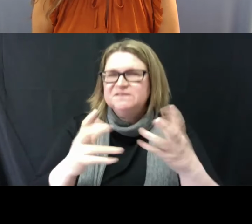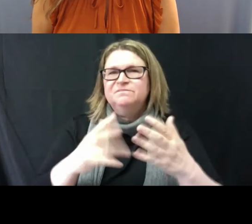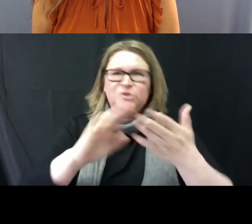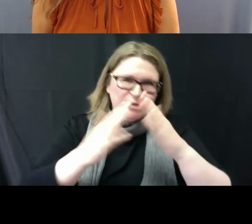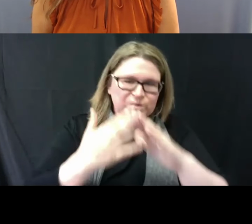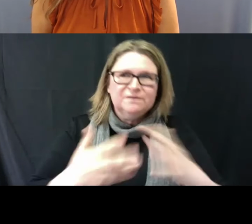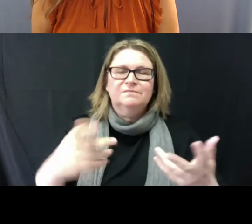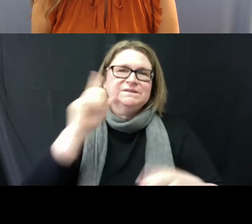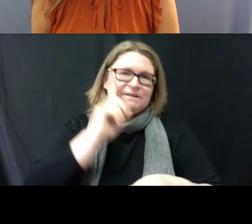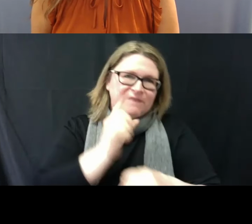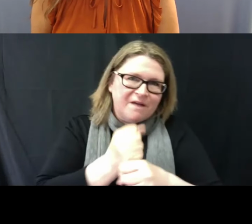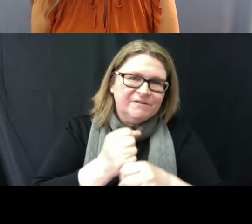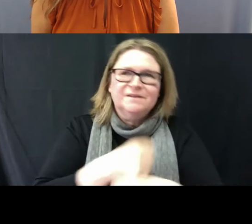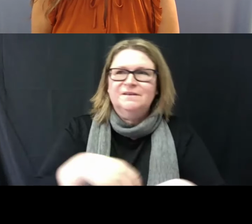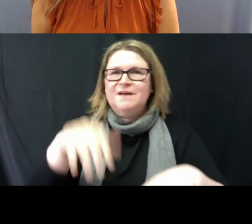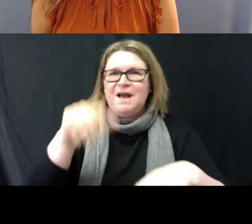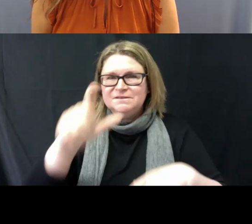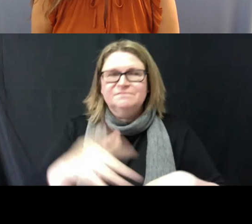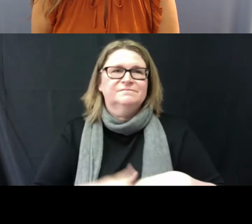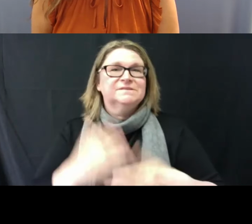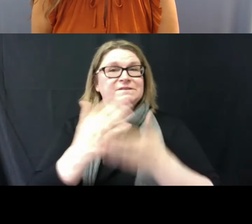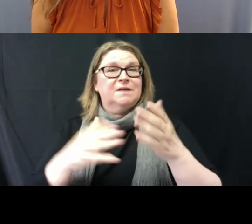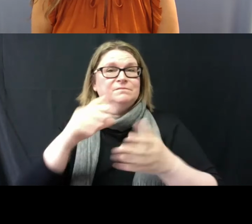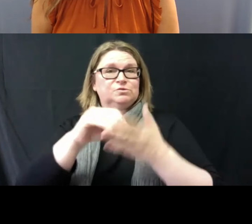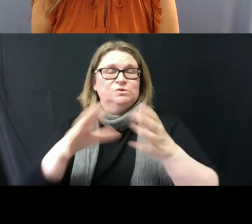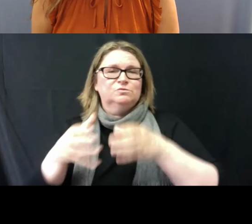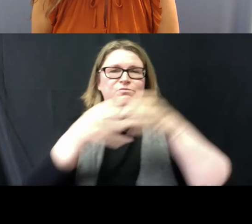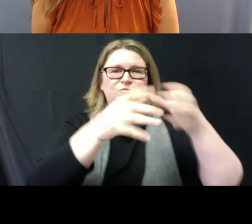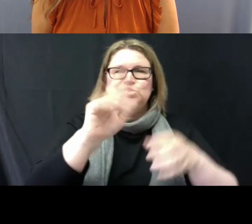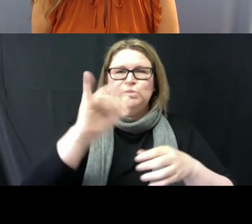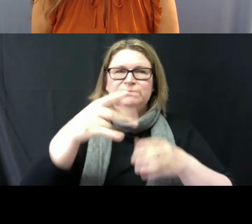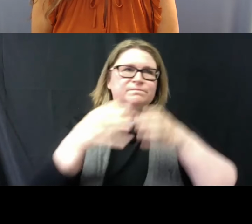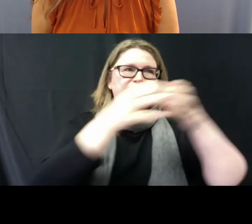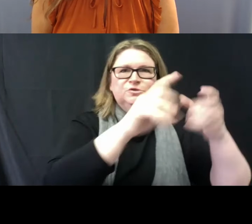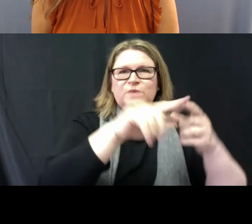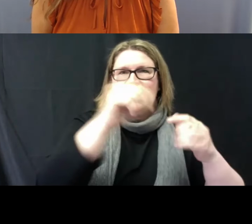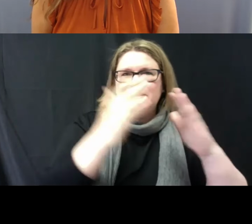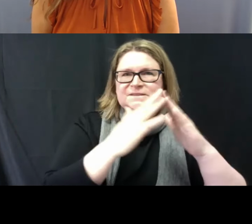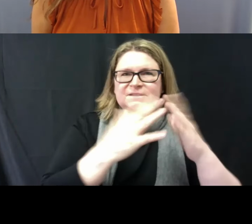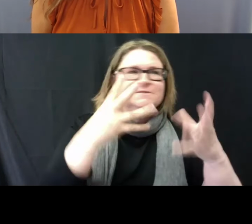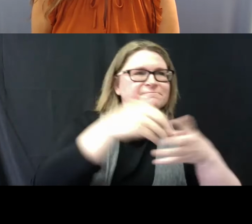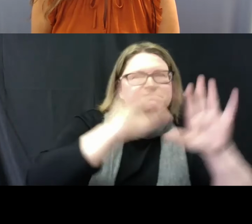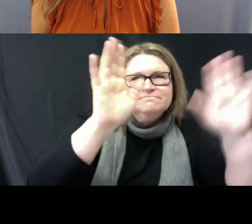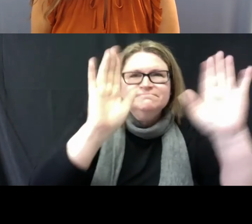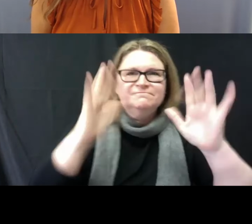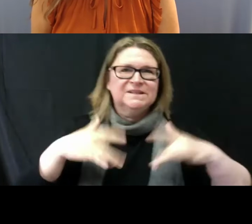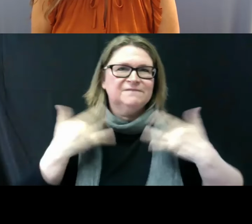a tutor. You work with deaf community members, there's deaf coffee chat.